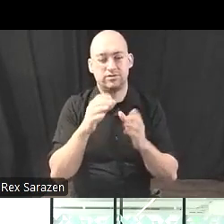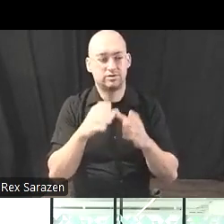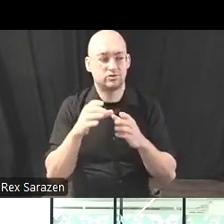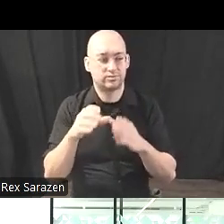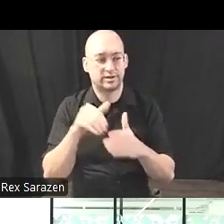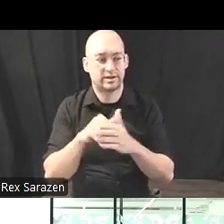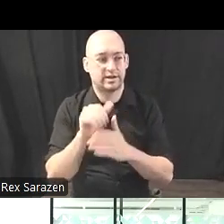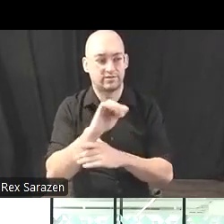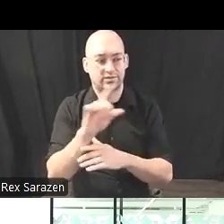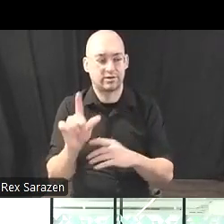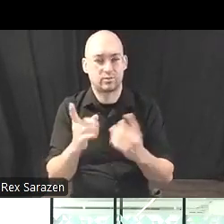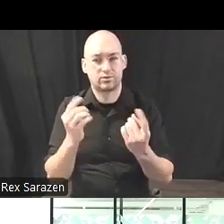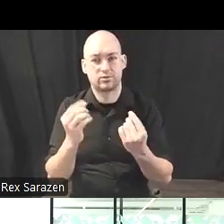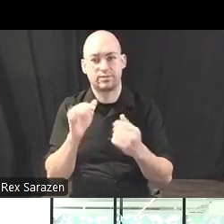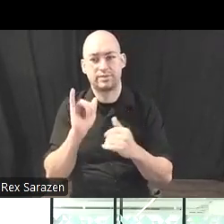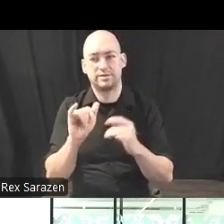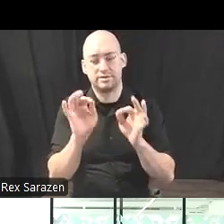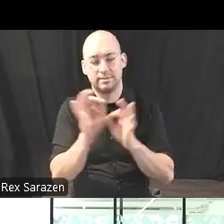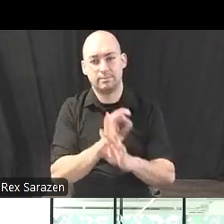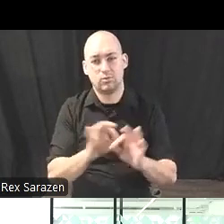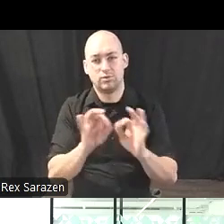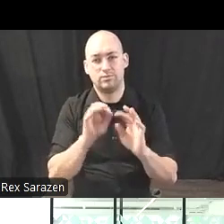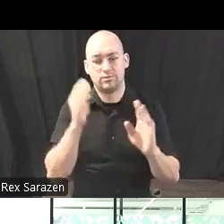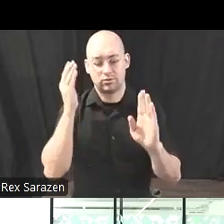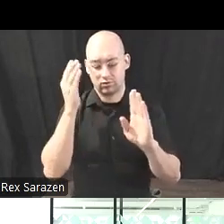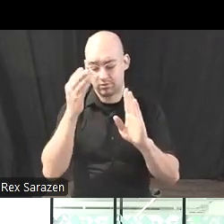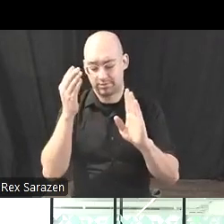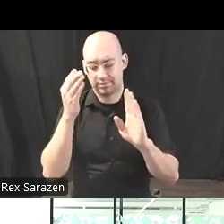do. This is a key priority elevated by our Equity Advisory.